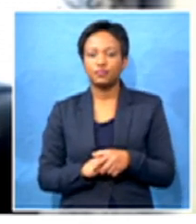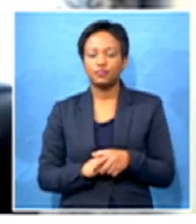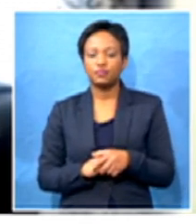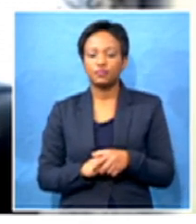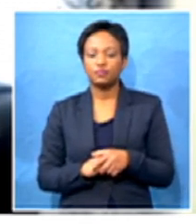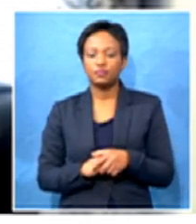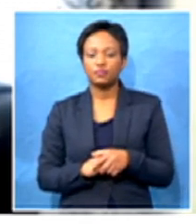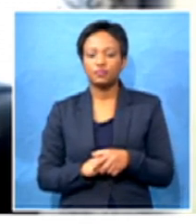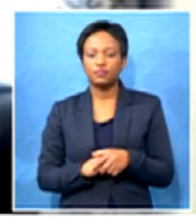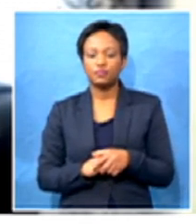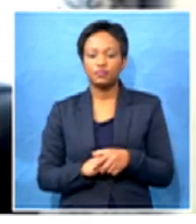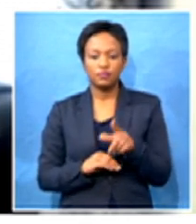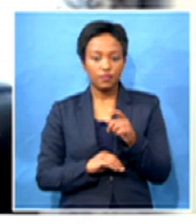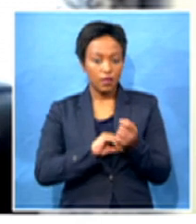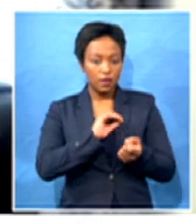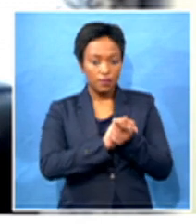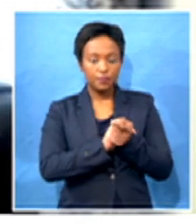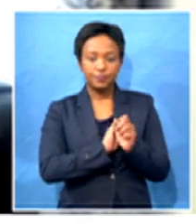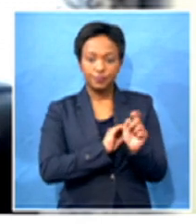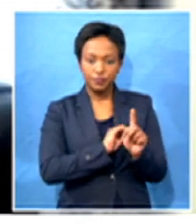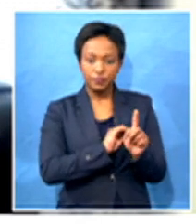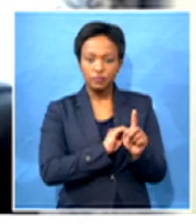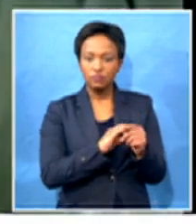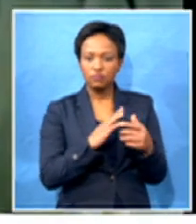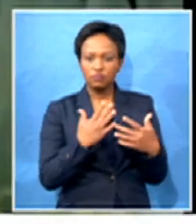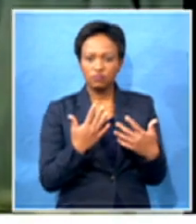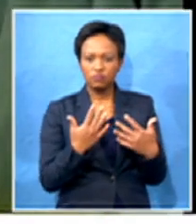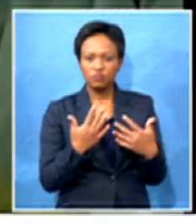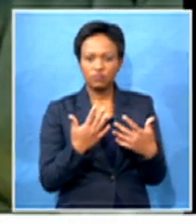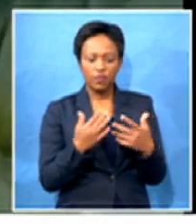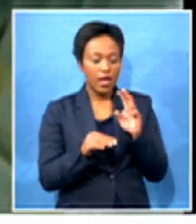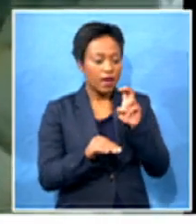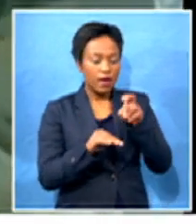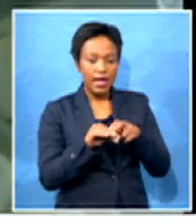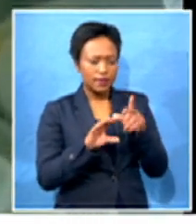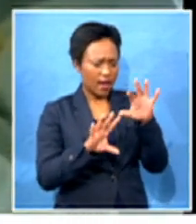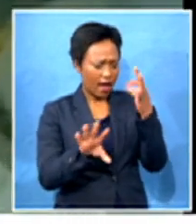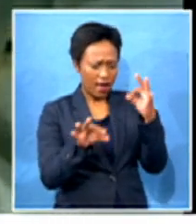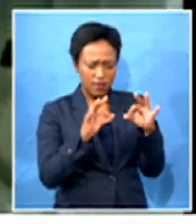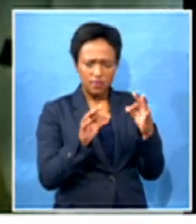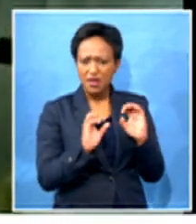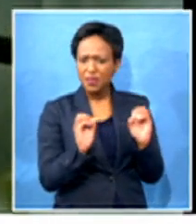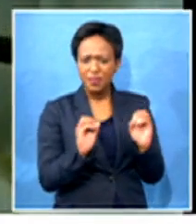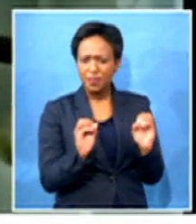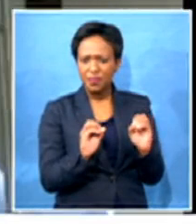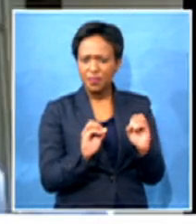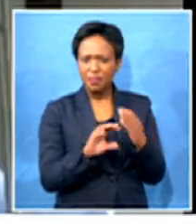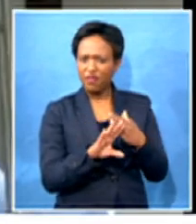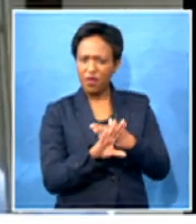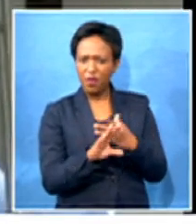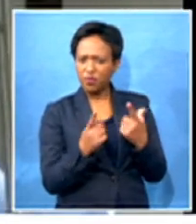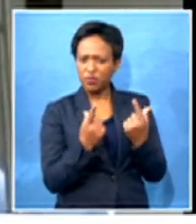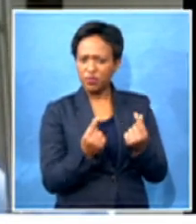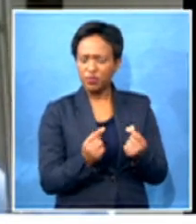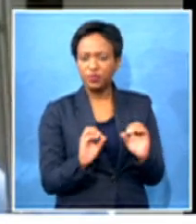What transpired is that there were no needs analyses which were done, and there was